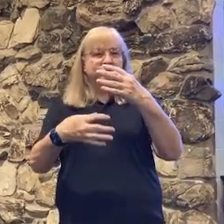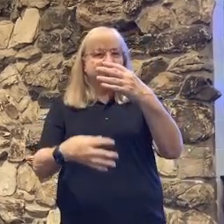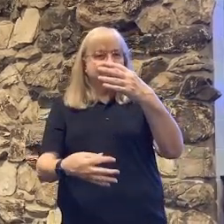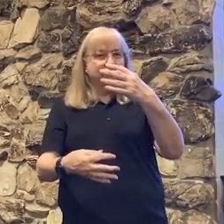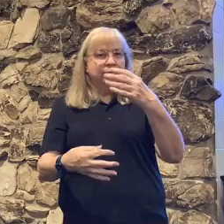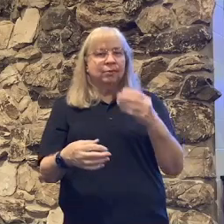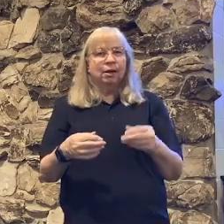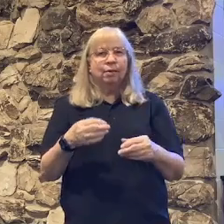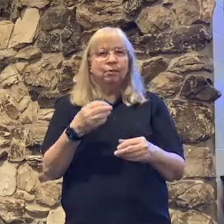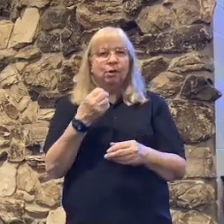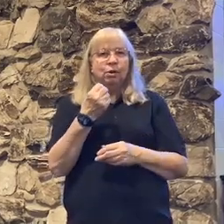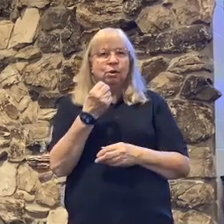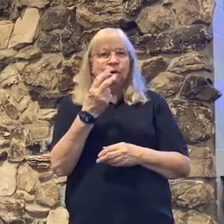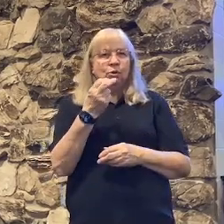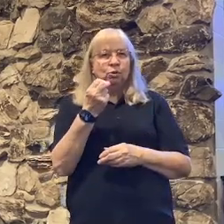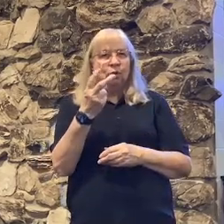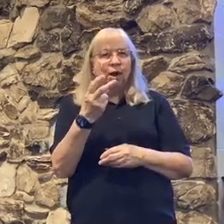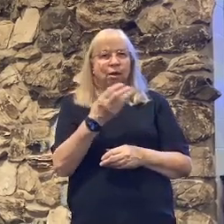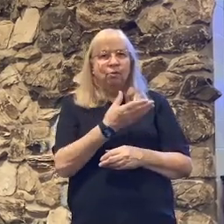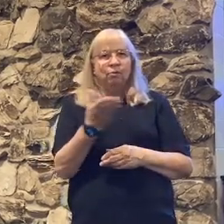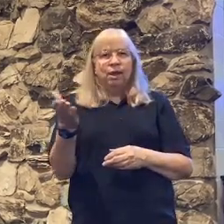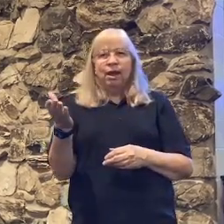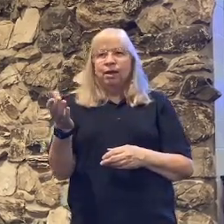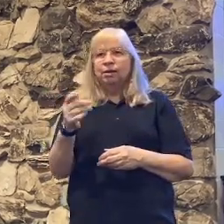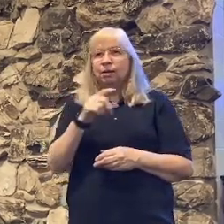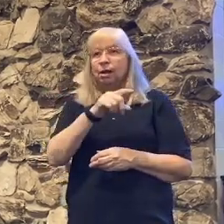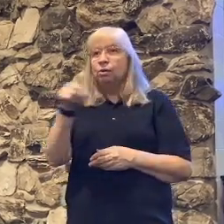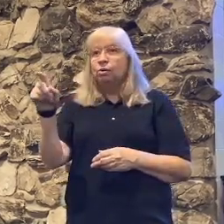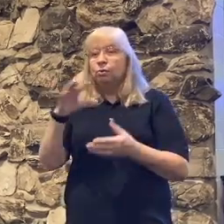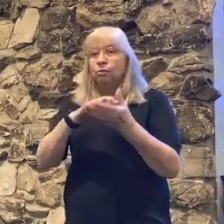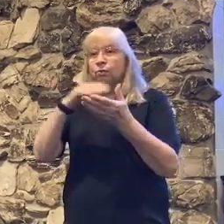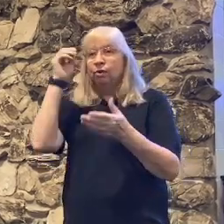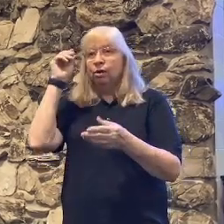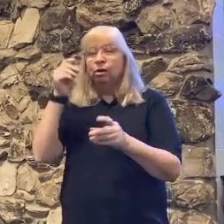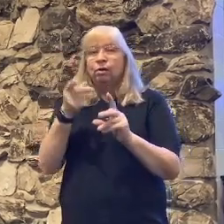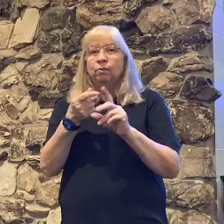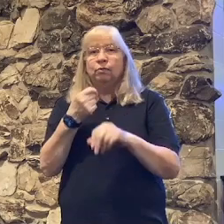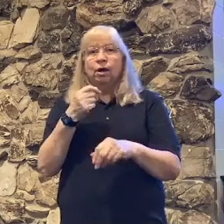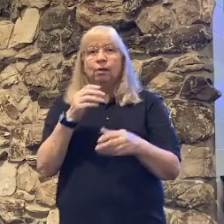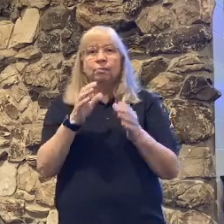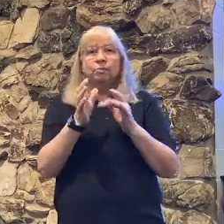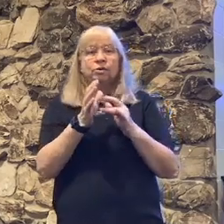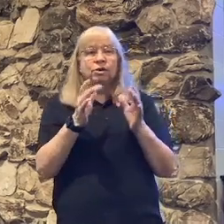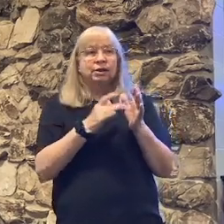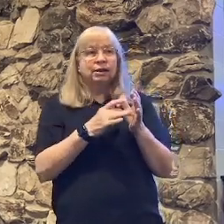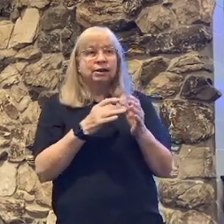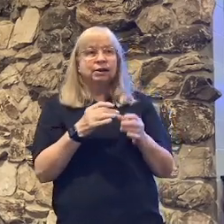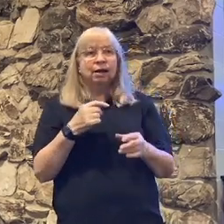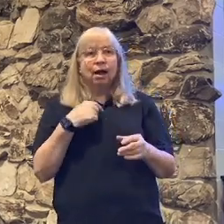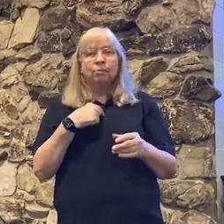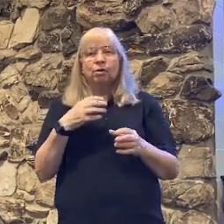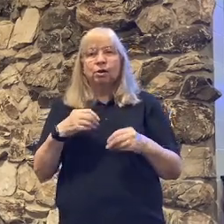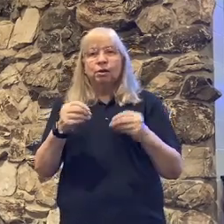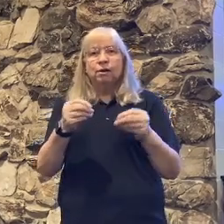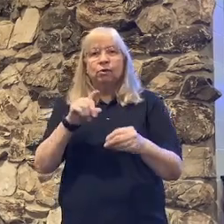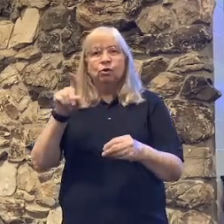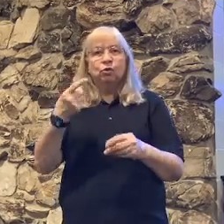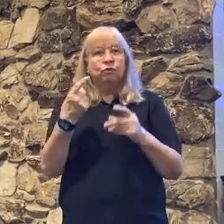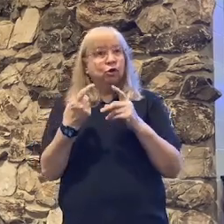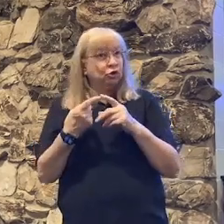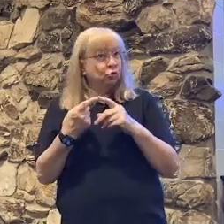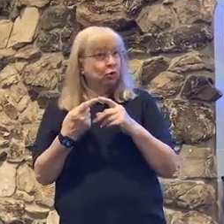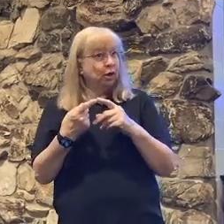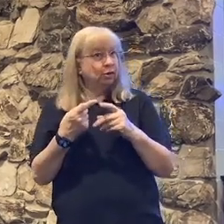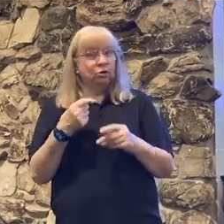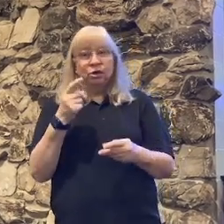least 12 things that you have learned from Jesus. Now, I'm going to give you the first one, so you